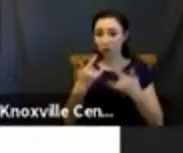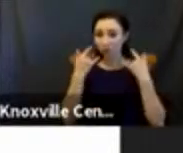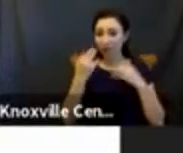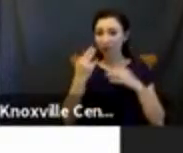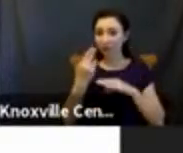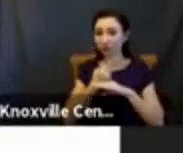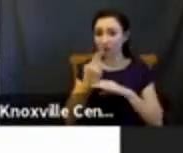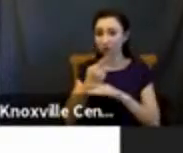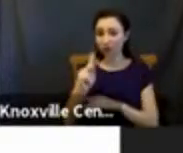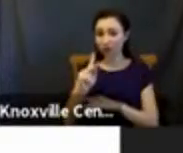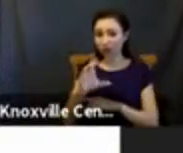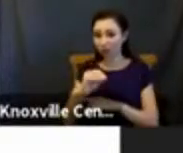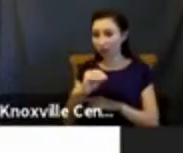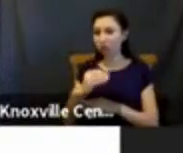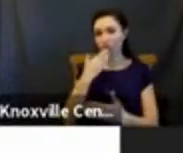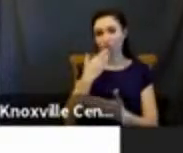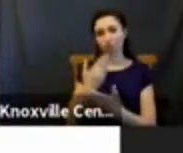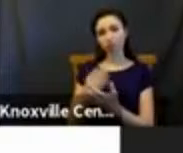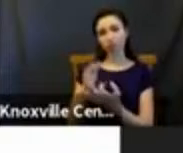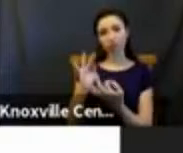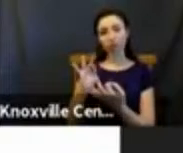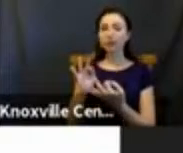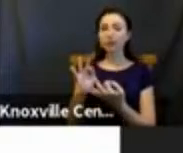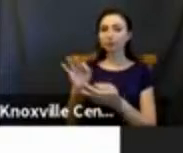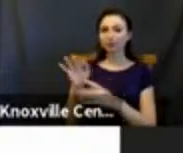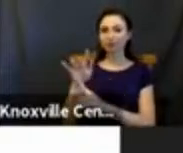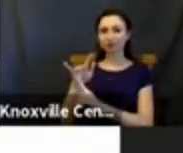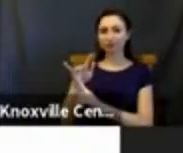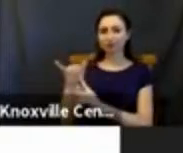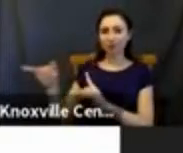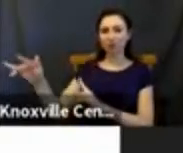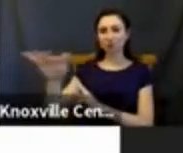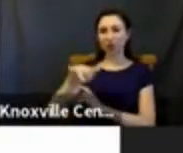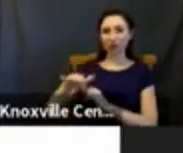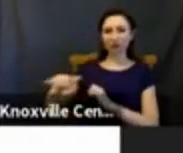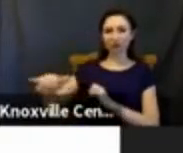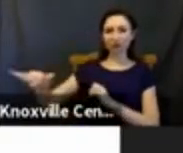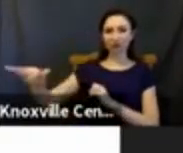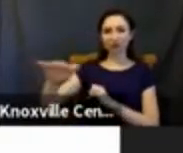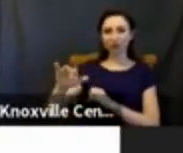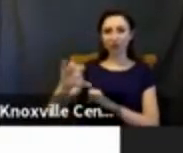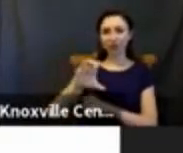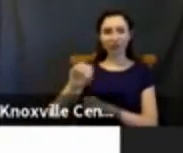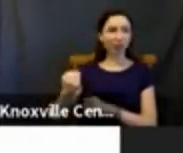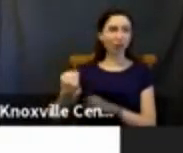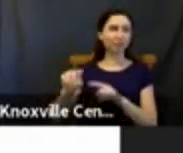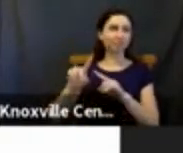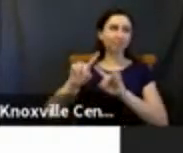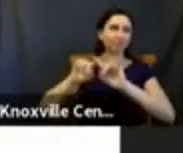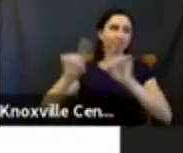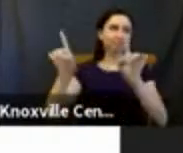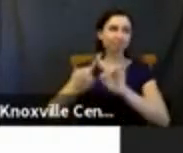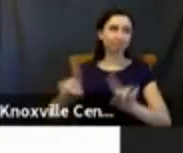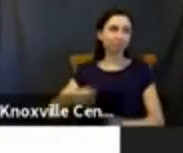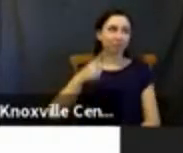seems to be fairly good, but surrounding counties are varying in that. I do